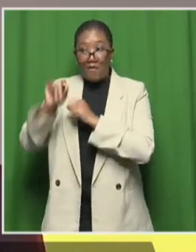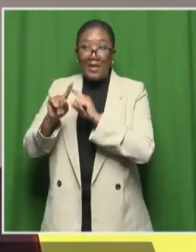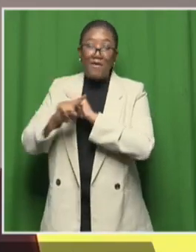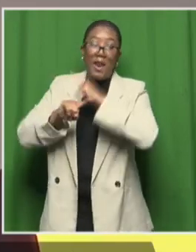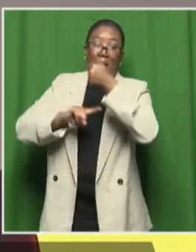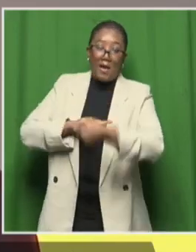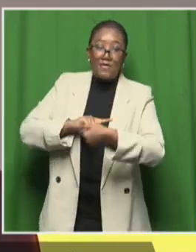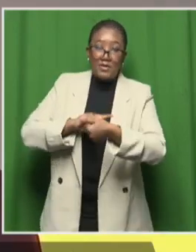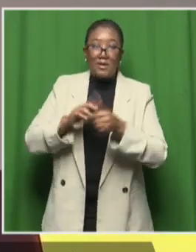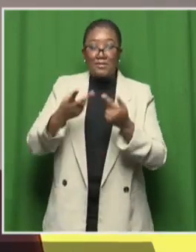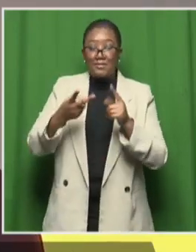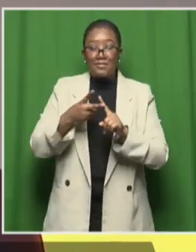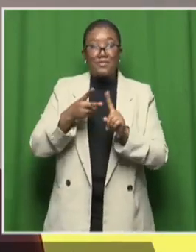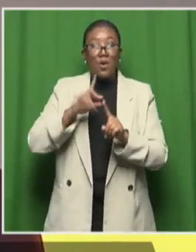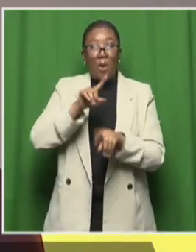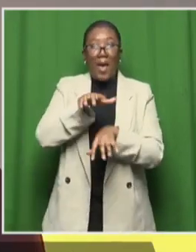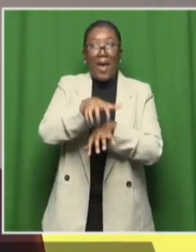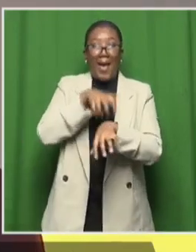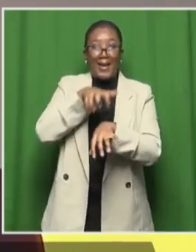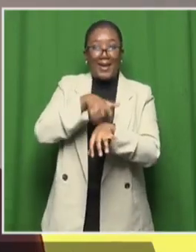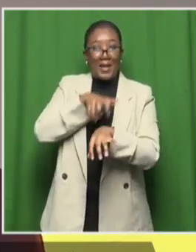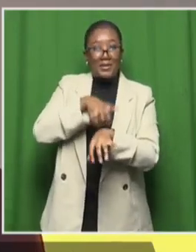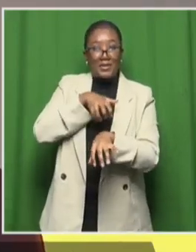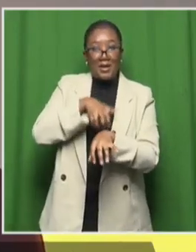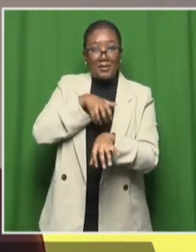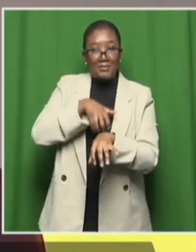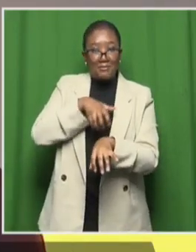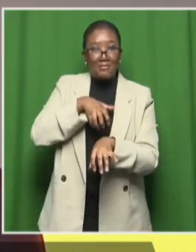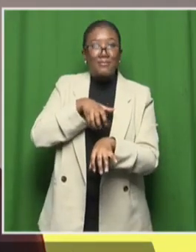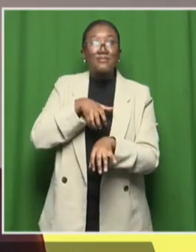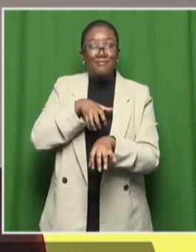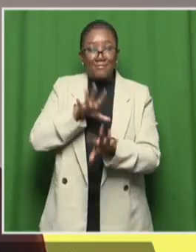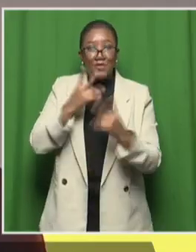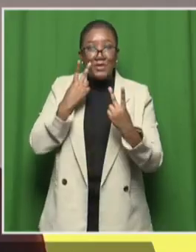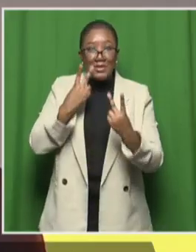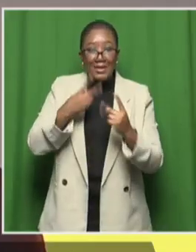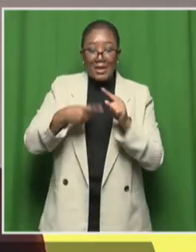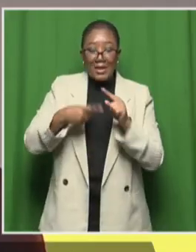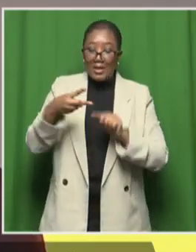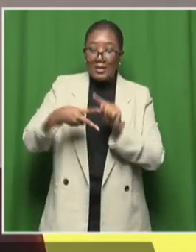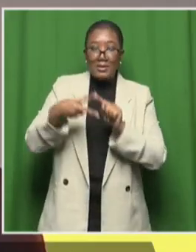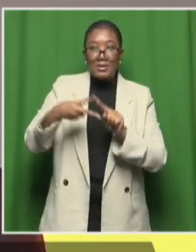also agriculture. But the question was, how do you turn these